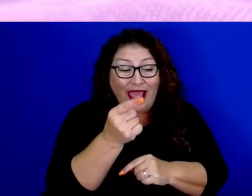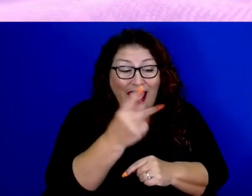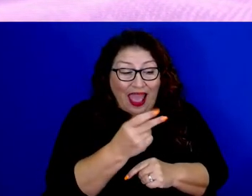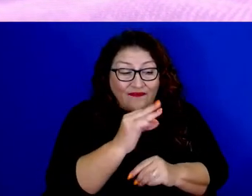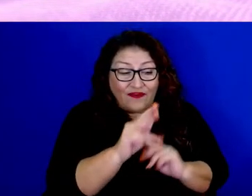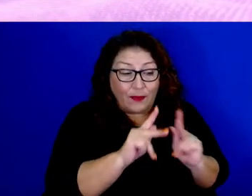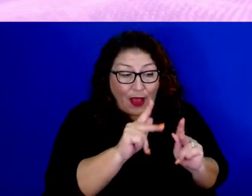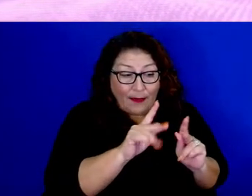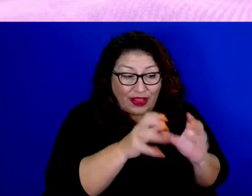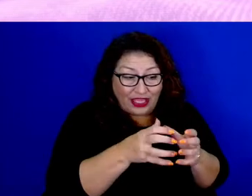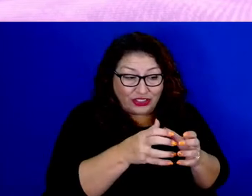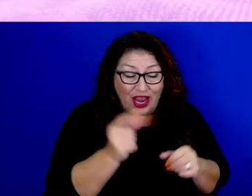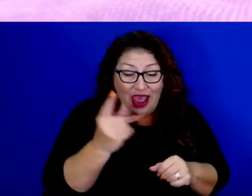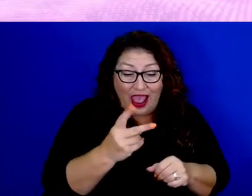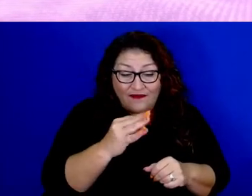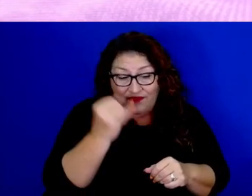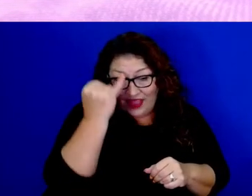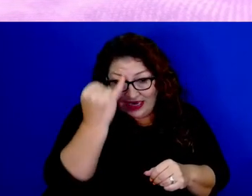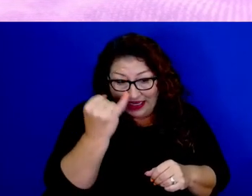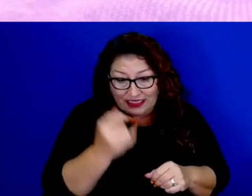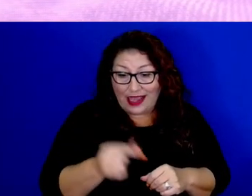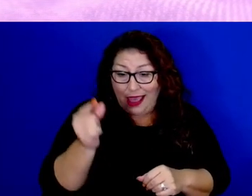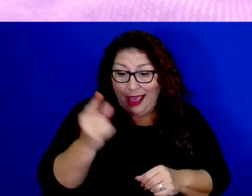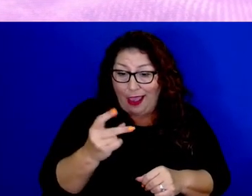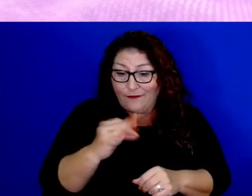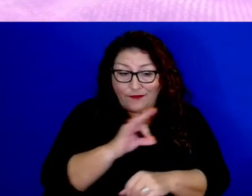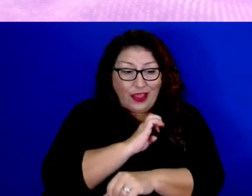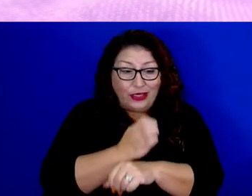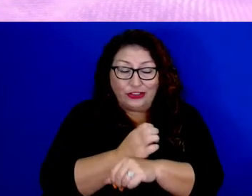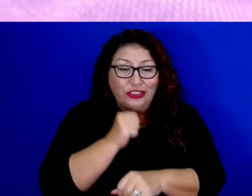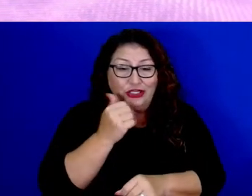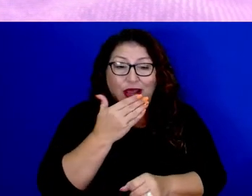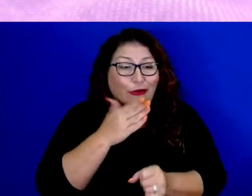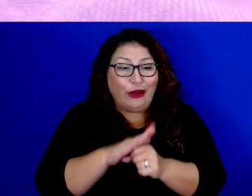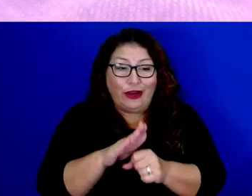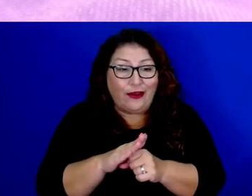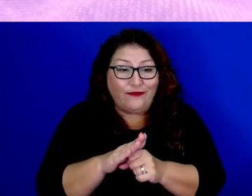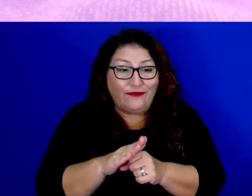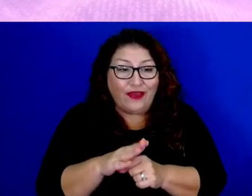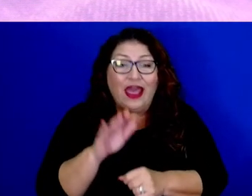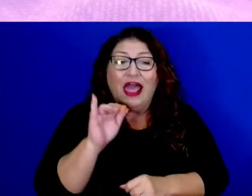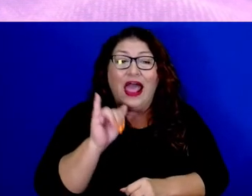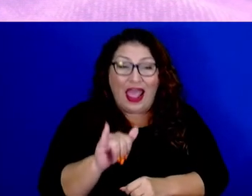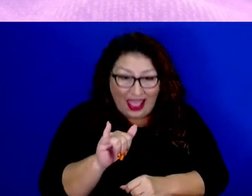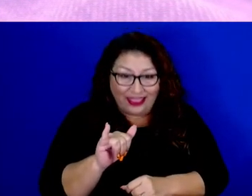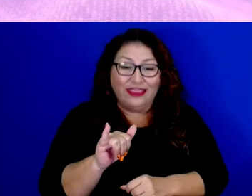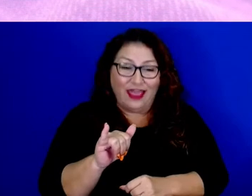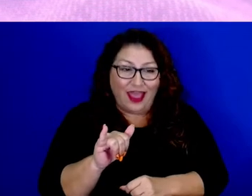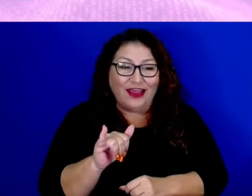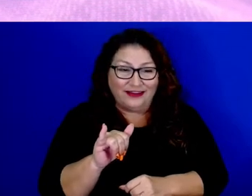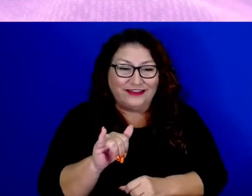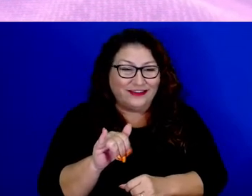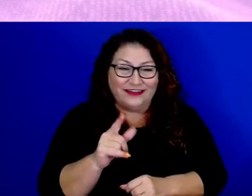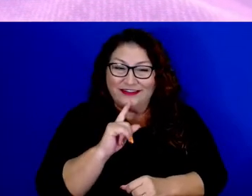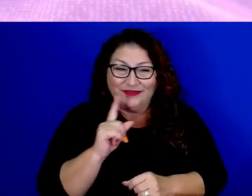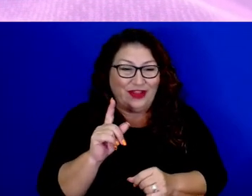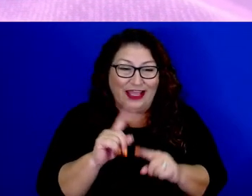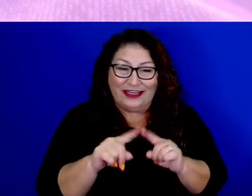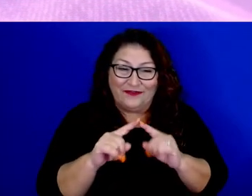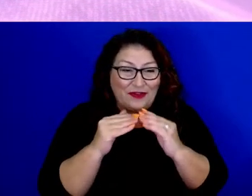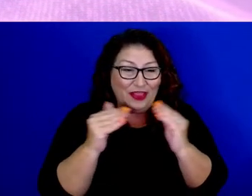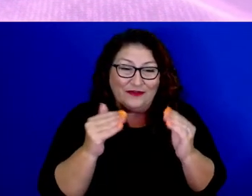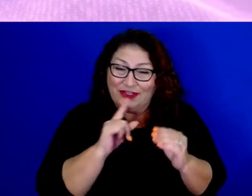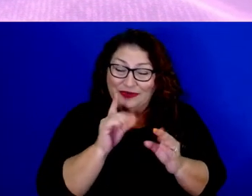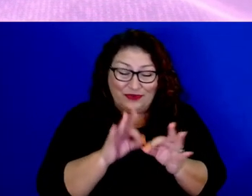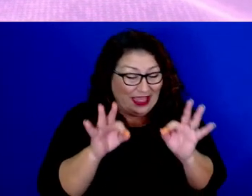ideas, or half of the energy is not good enough. And this is at all levels, in all areas, and it's key. So it's something that we